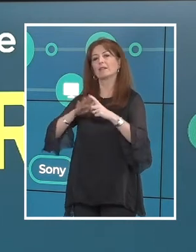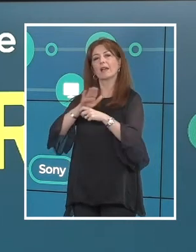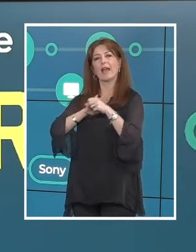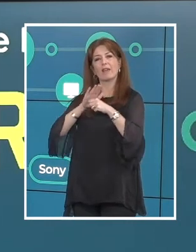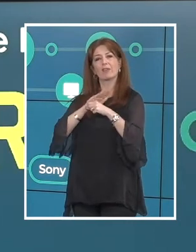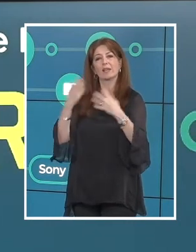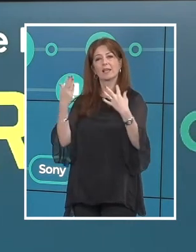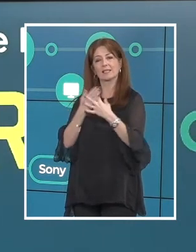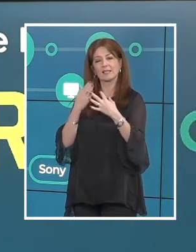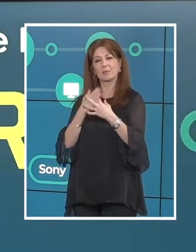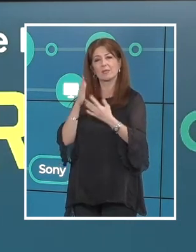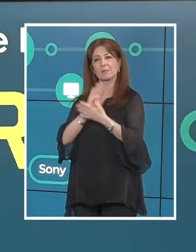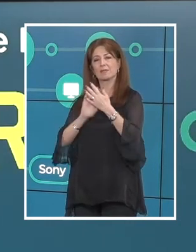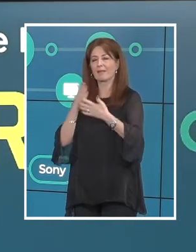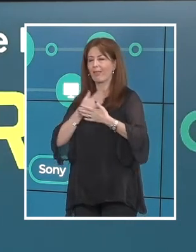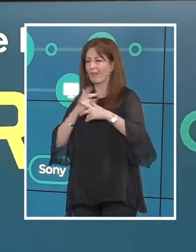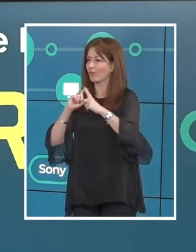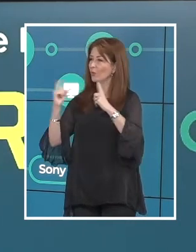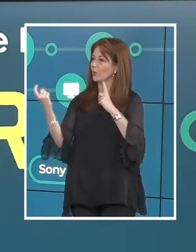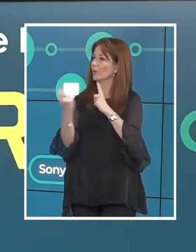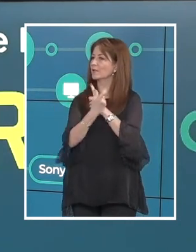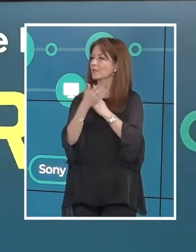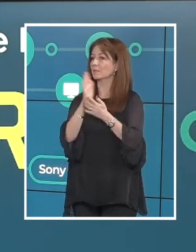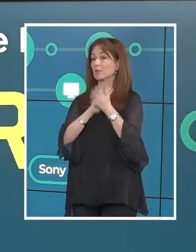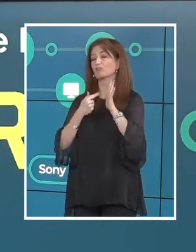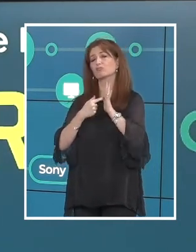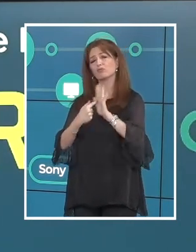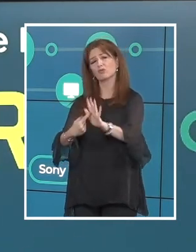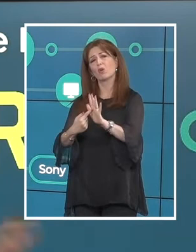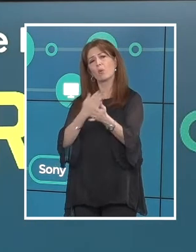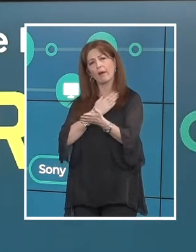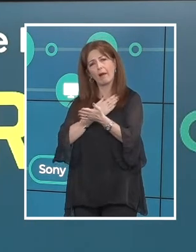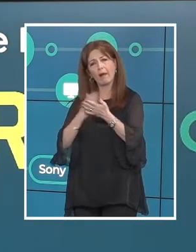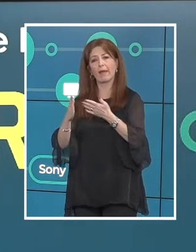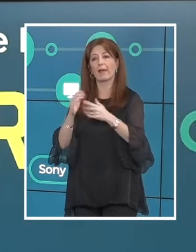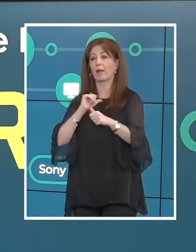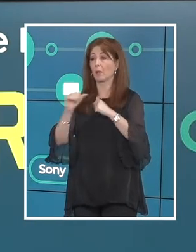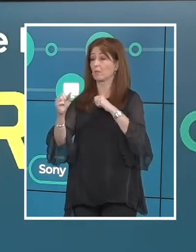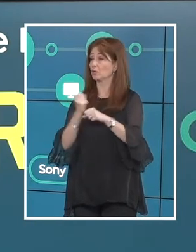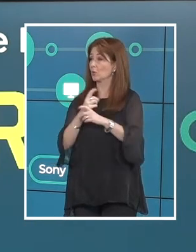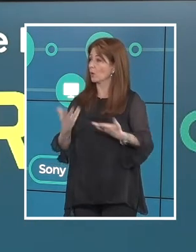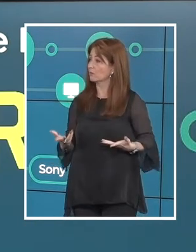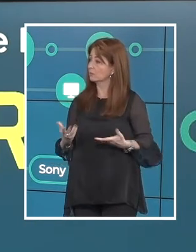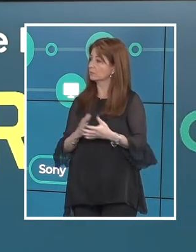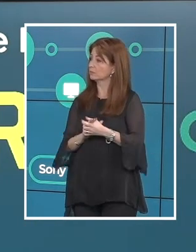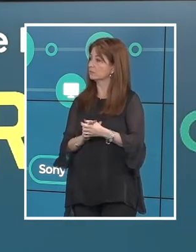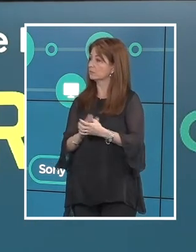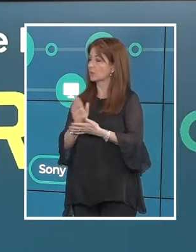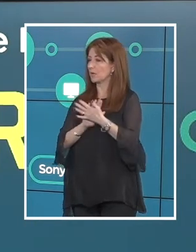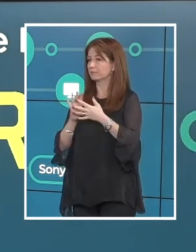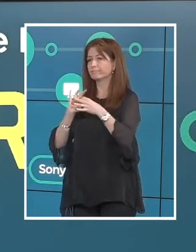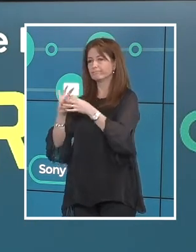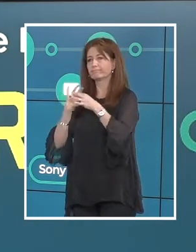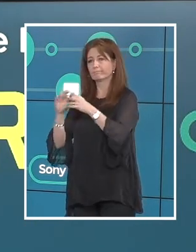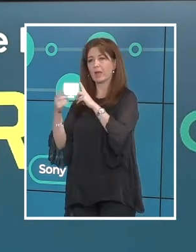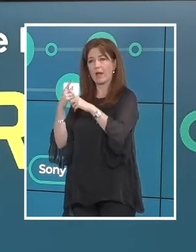it's really a community. So we're transparent about what our company is doing, and we bring in other companies, so hopefully they can share as well.